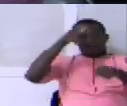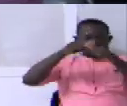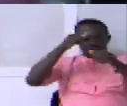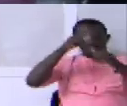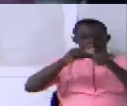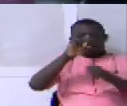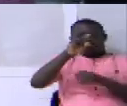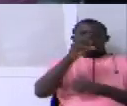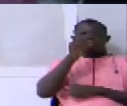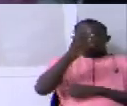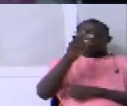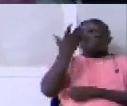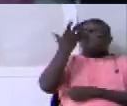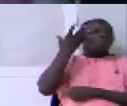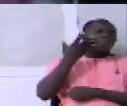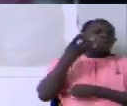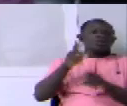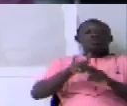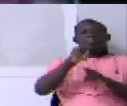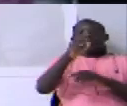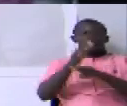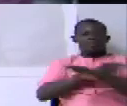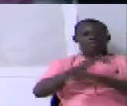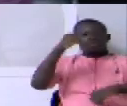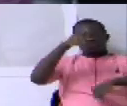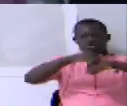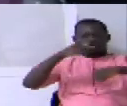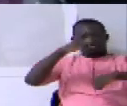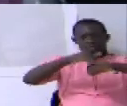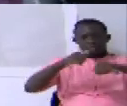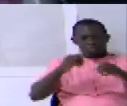said when you were torturing